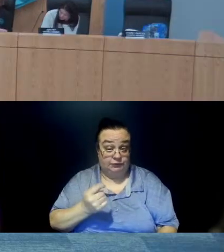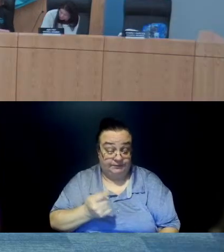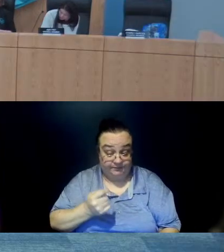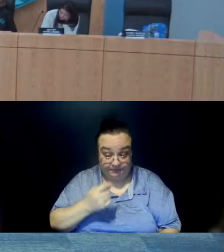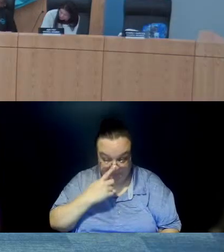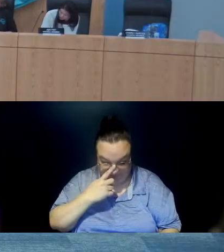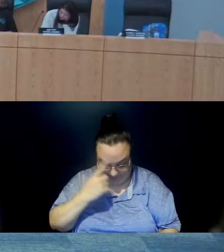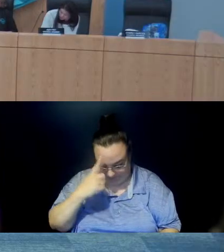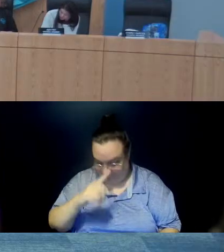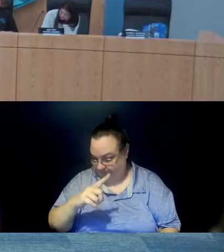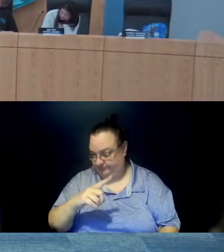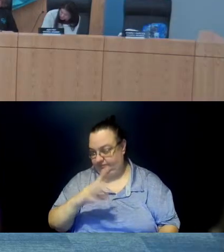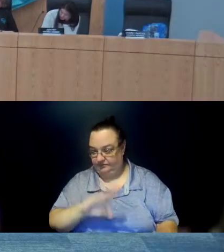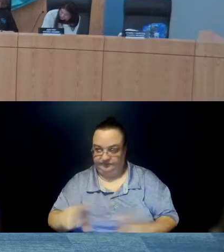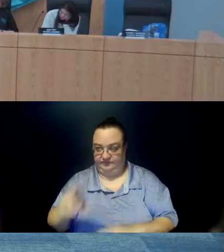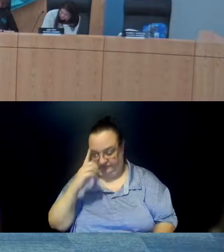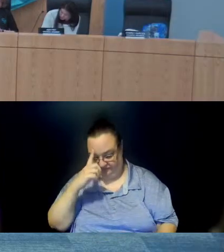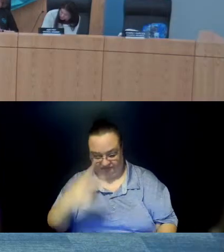for Thursday?